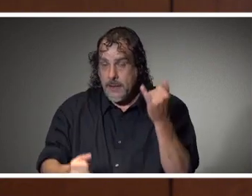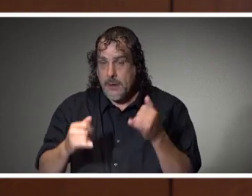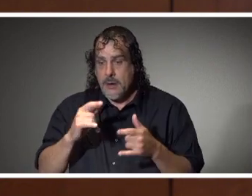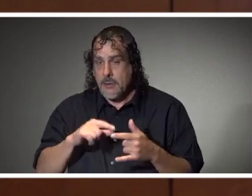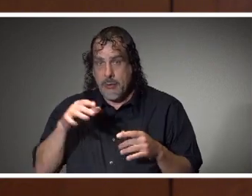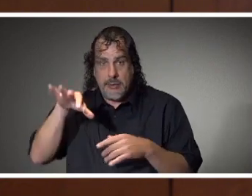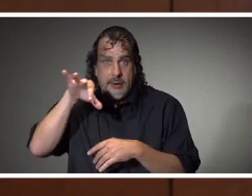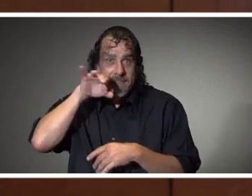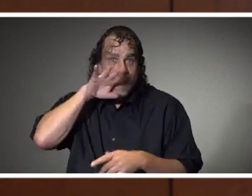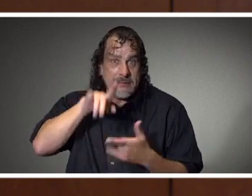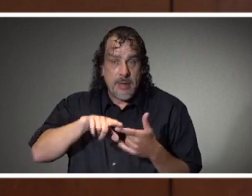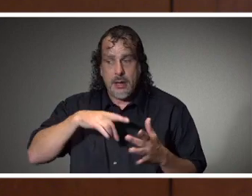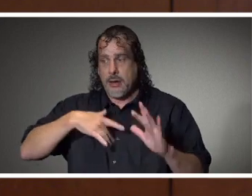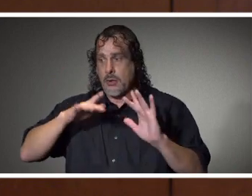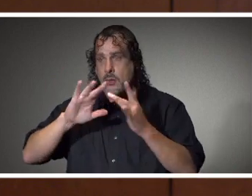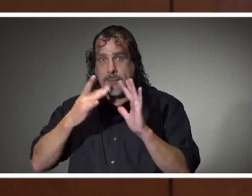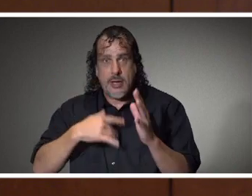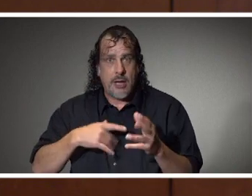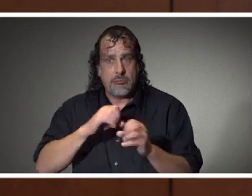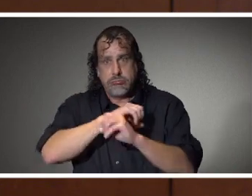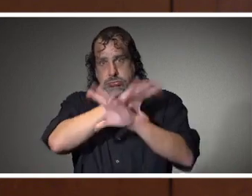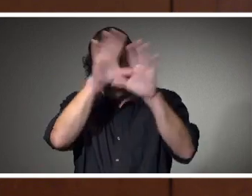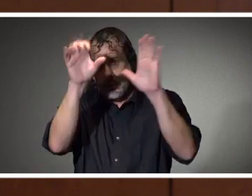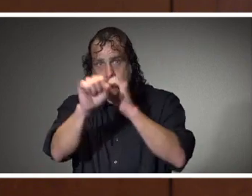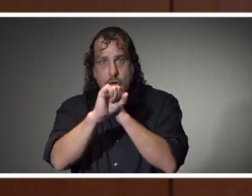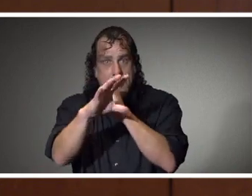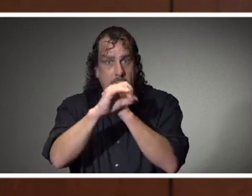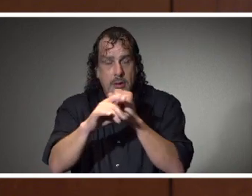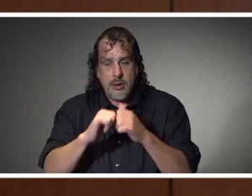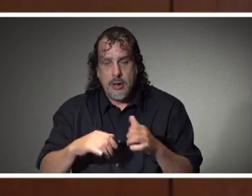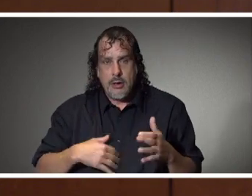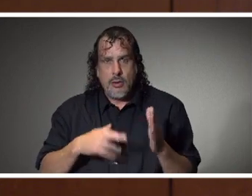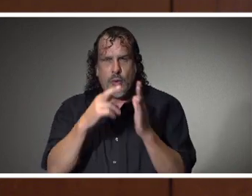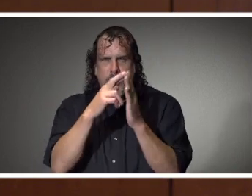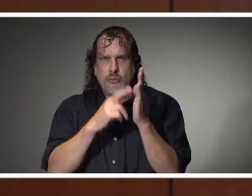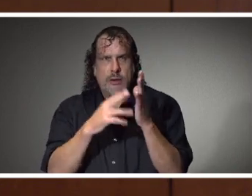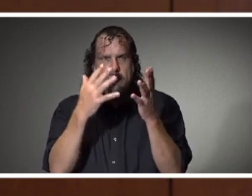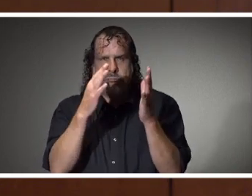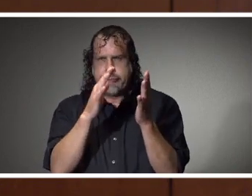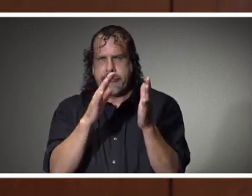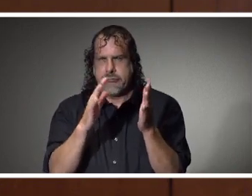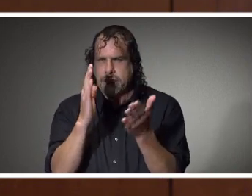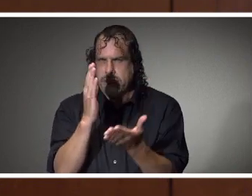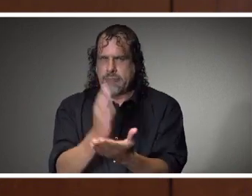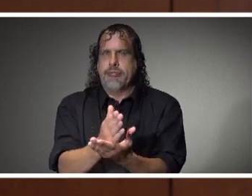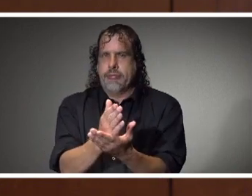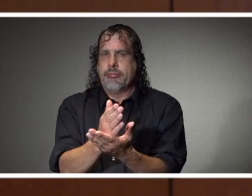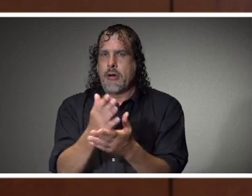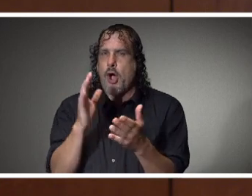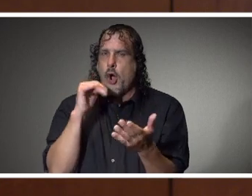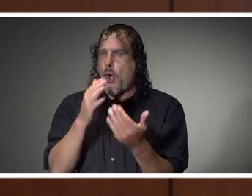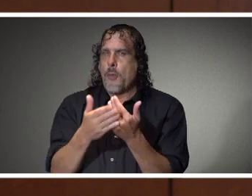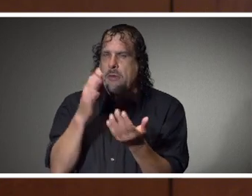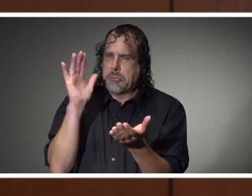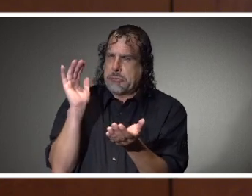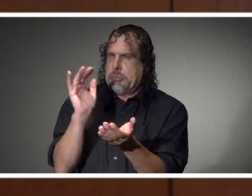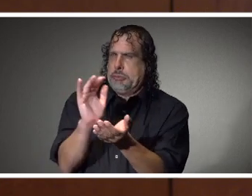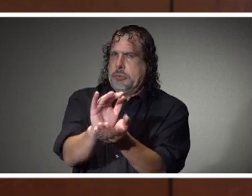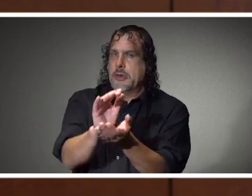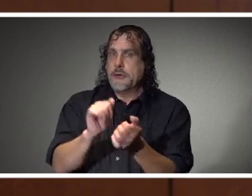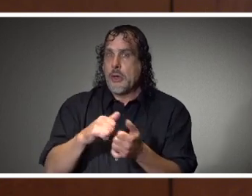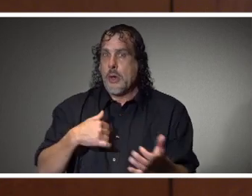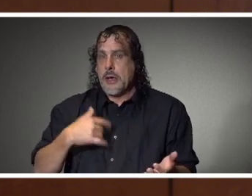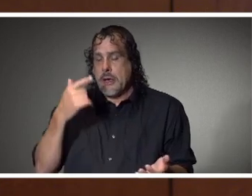our website, et cetera. Our registrations are dropping off. We think we've really done a real good job able to do that, and I'll report those numbers out in